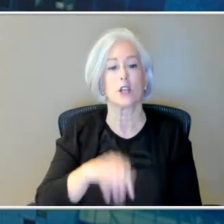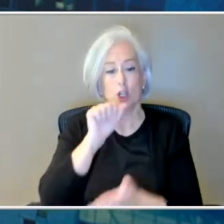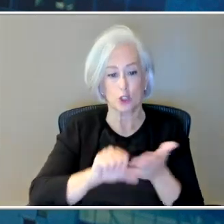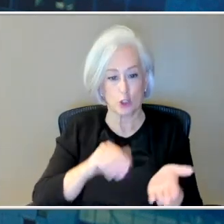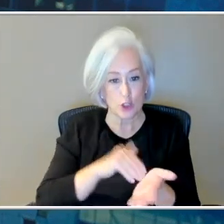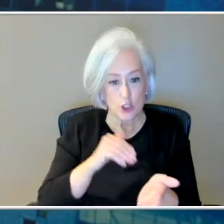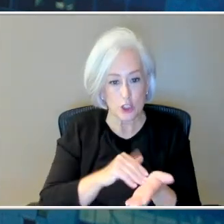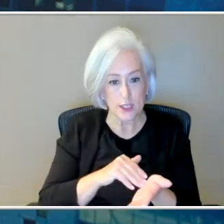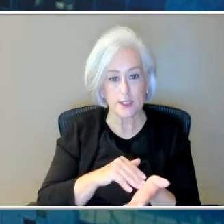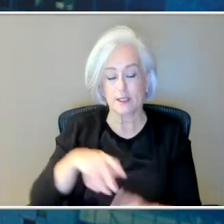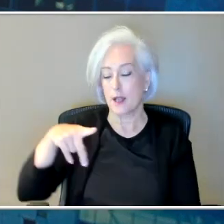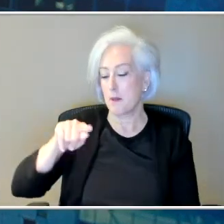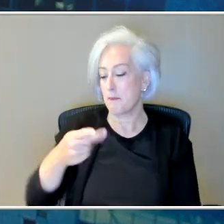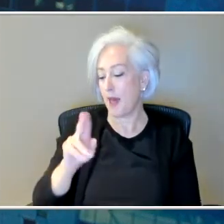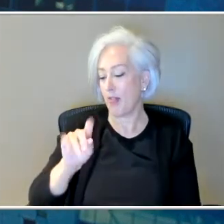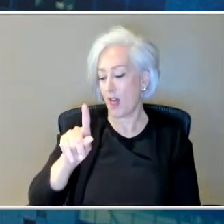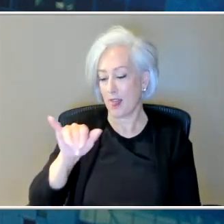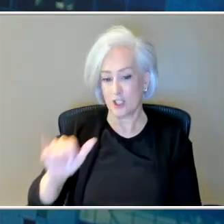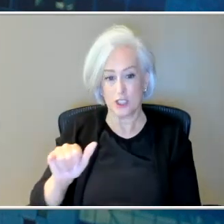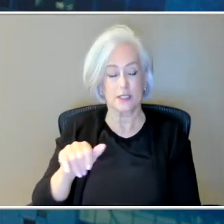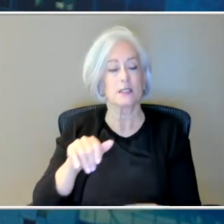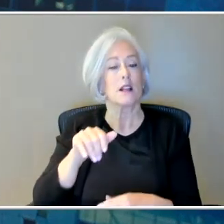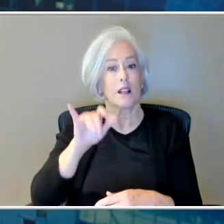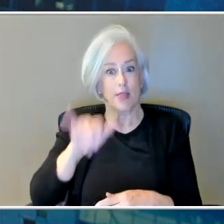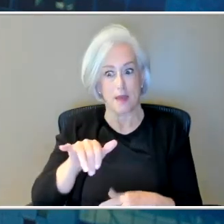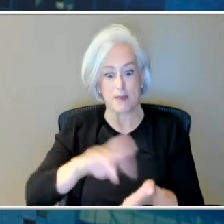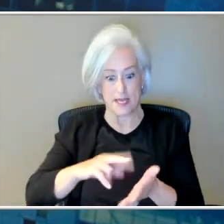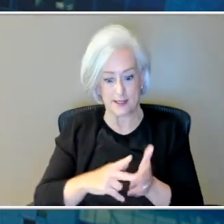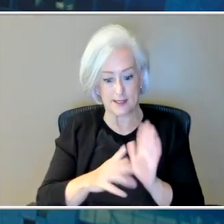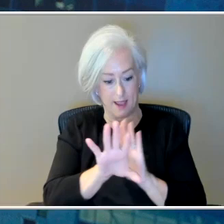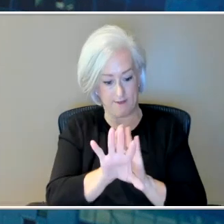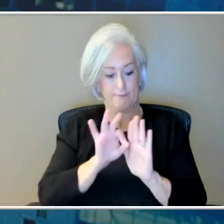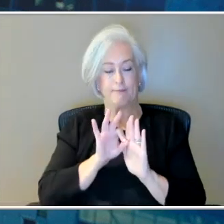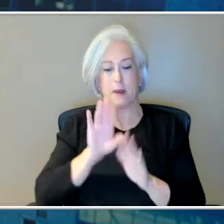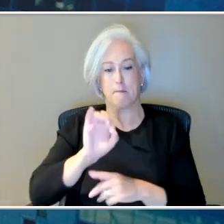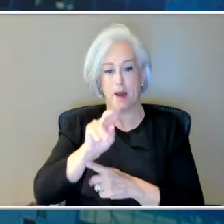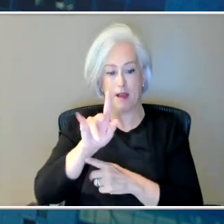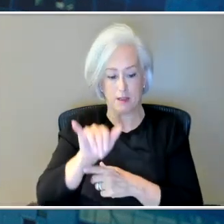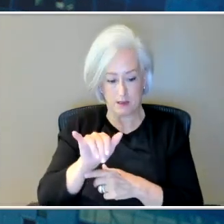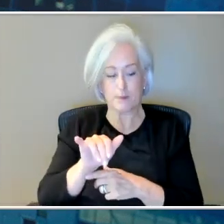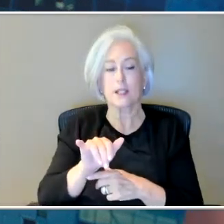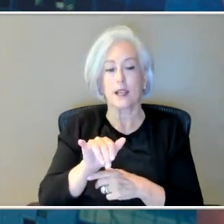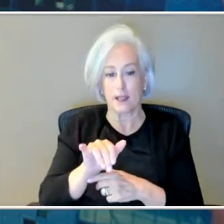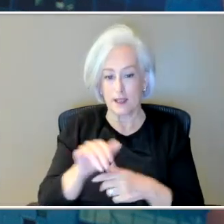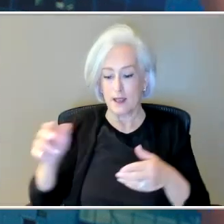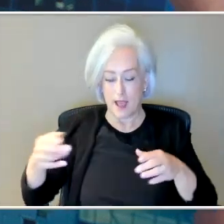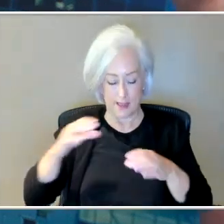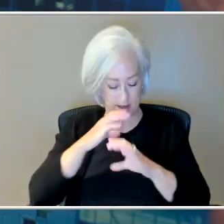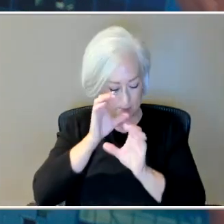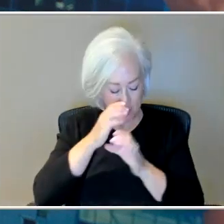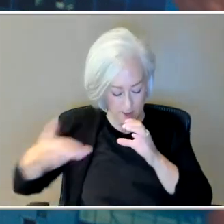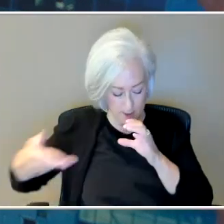who are the doctors that actually look at the tissue and diagnose the tissue under a microscope. We have radiologists who put